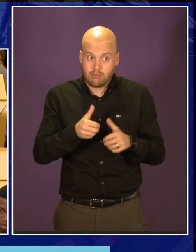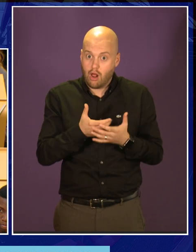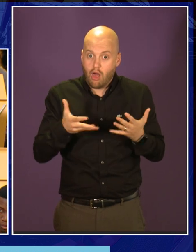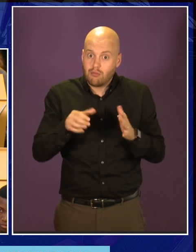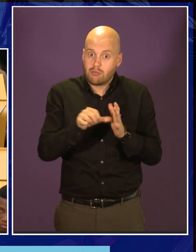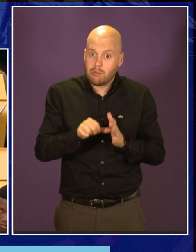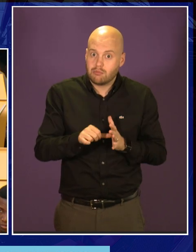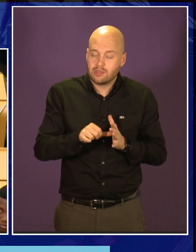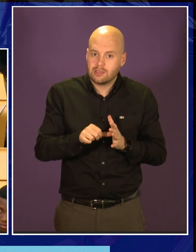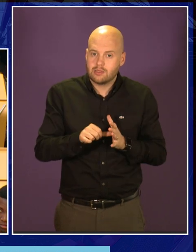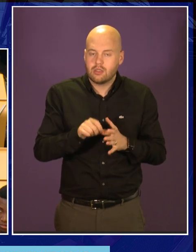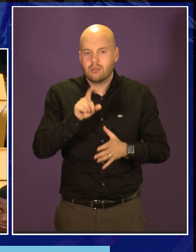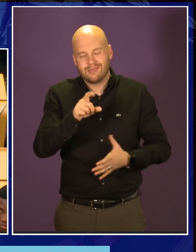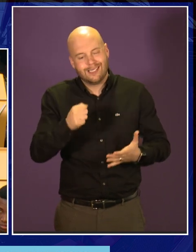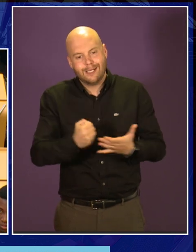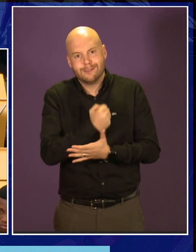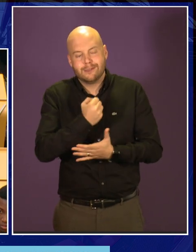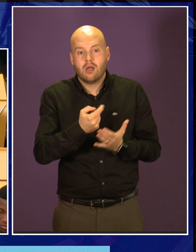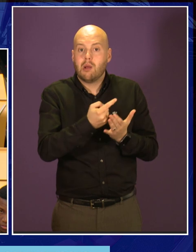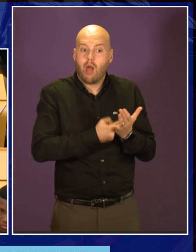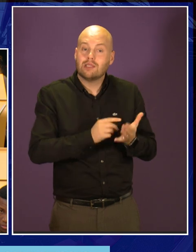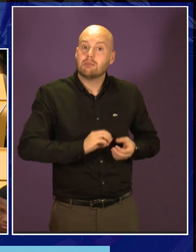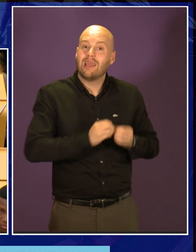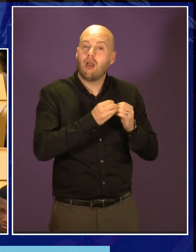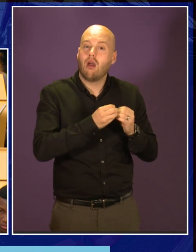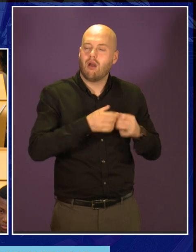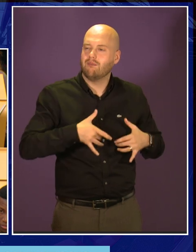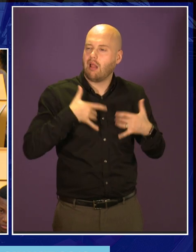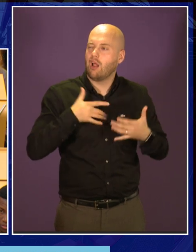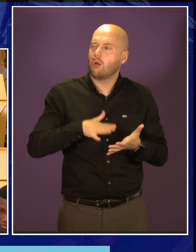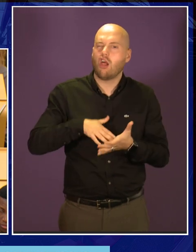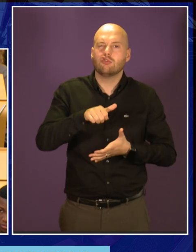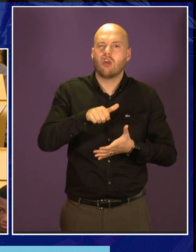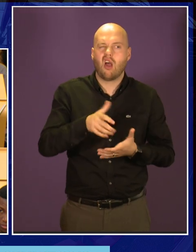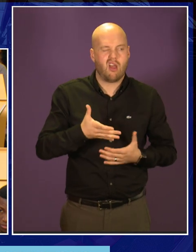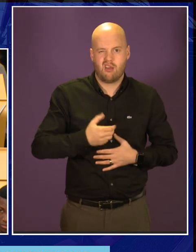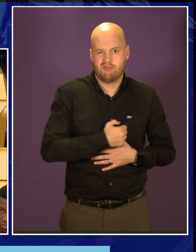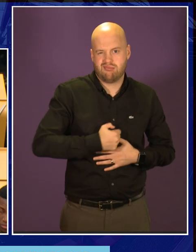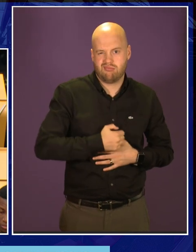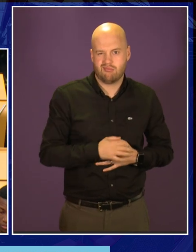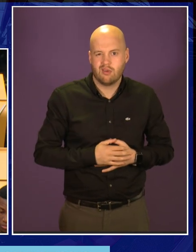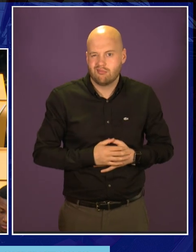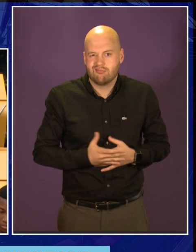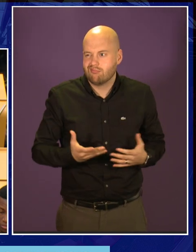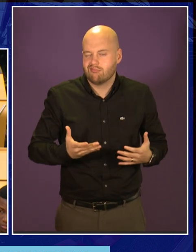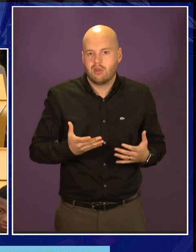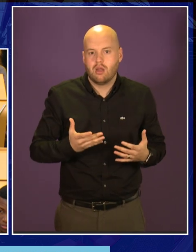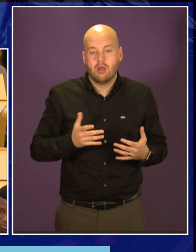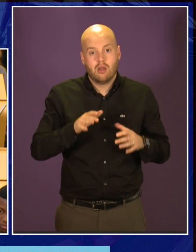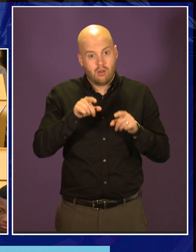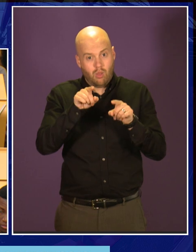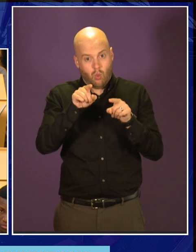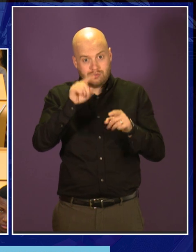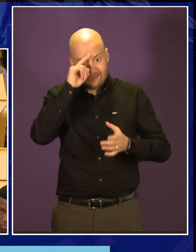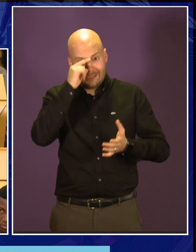unfortunately, policymakers are not taking culture seriously. And the implications and the ramifications of some of the decisions that we